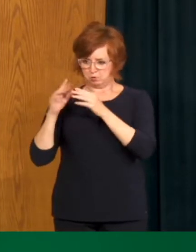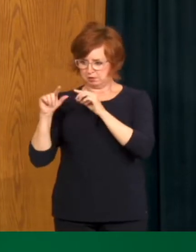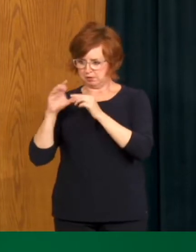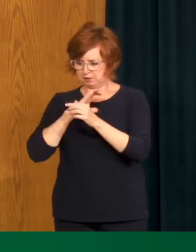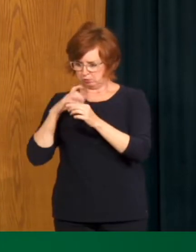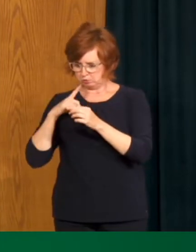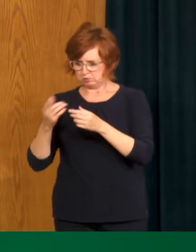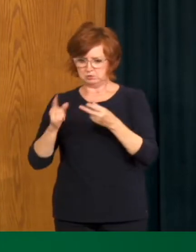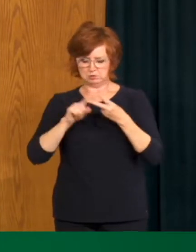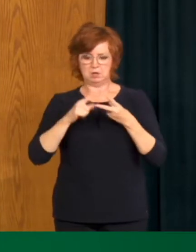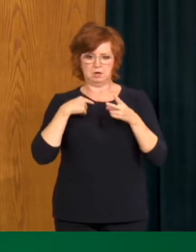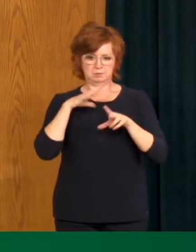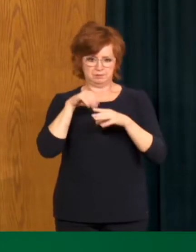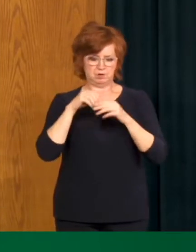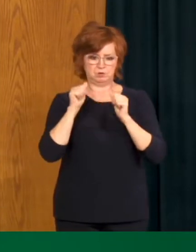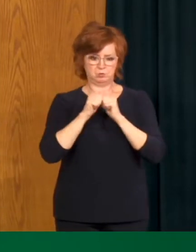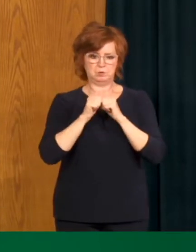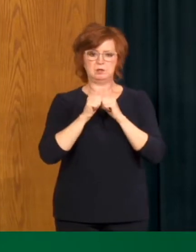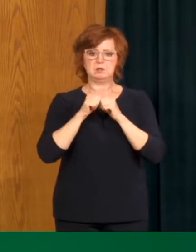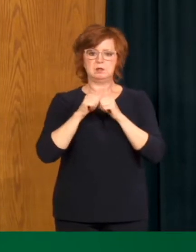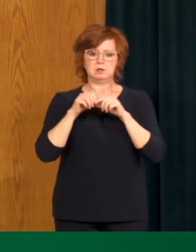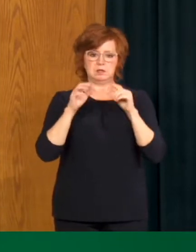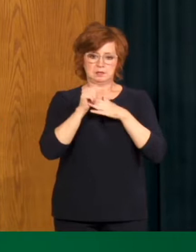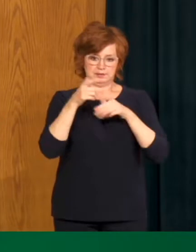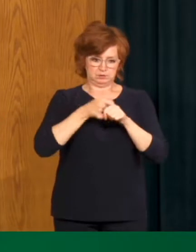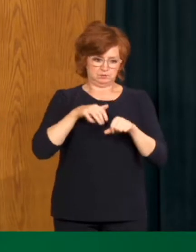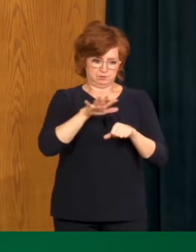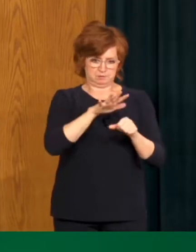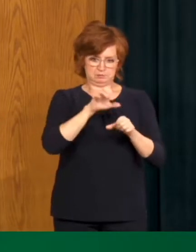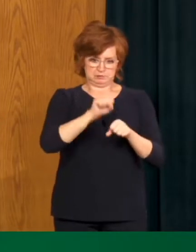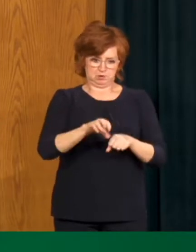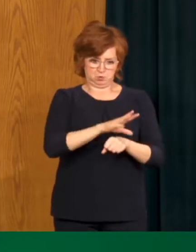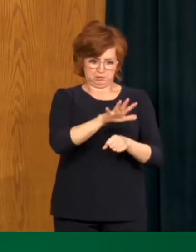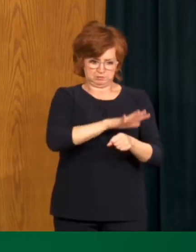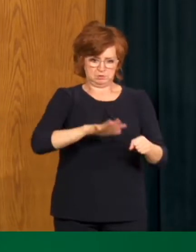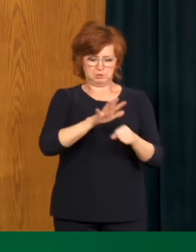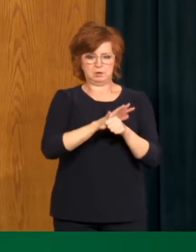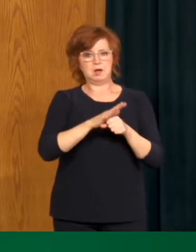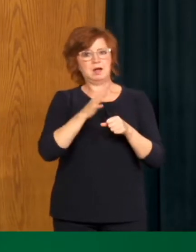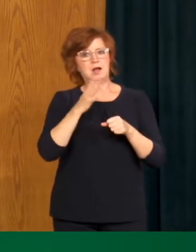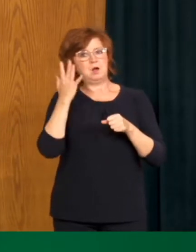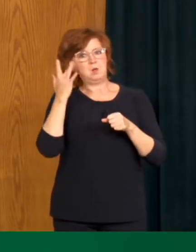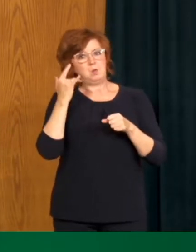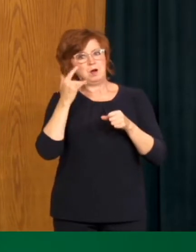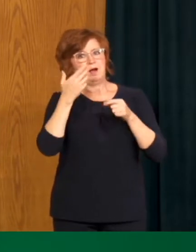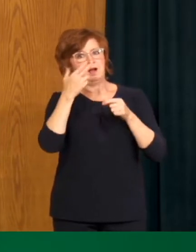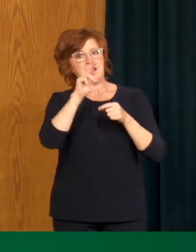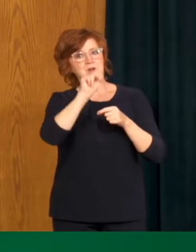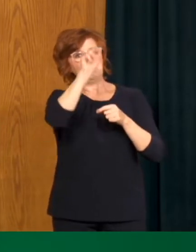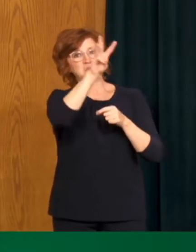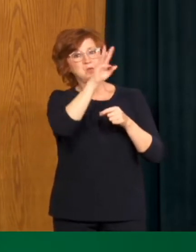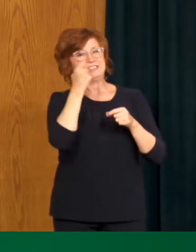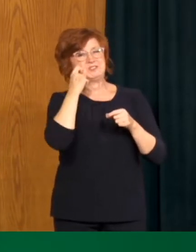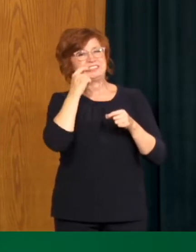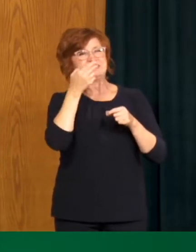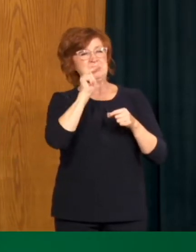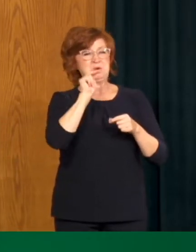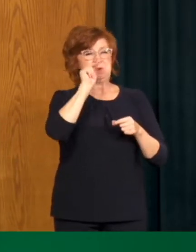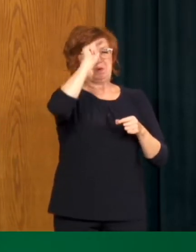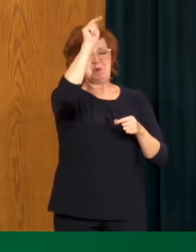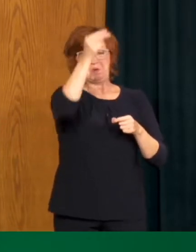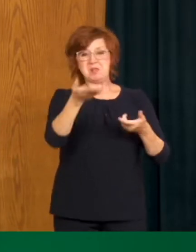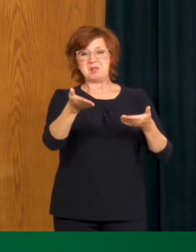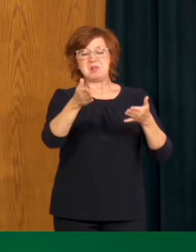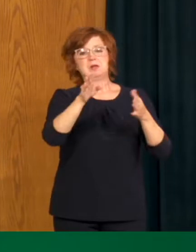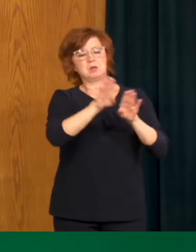We look at the Northwest, and the Northwest had asked for this to occur in their communities, and we were able